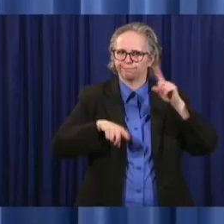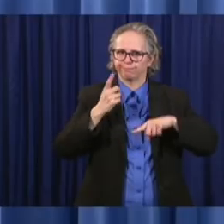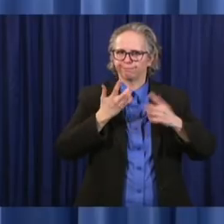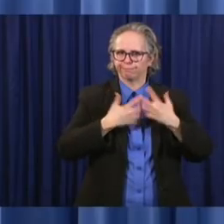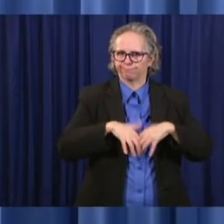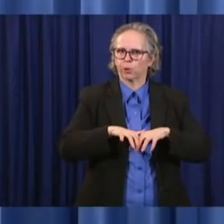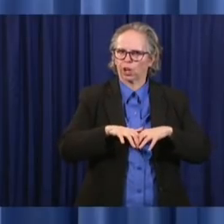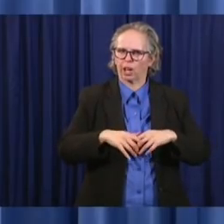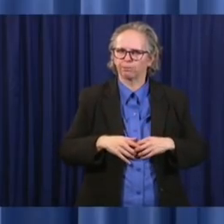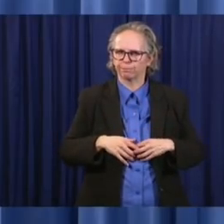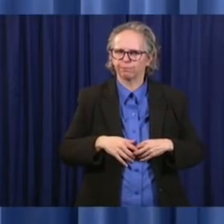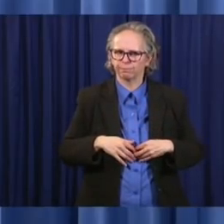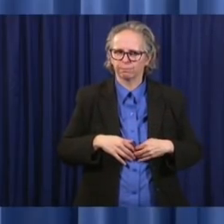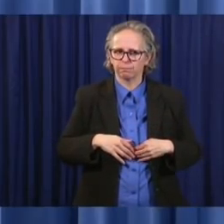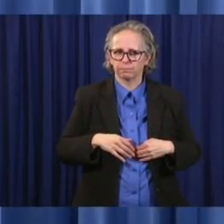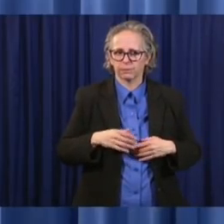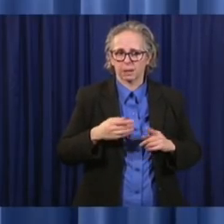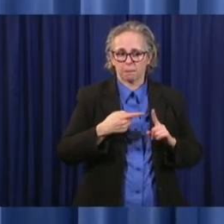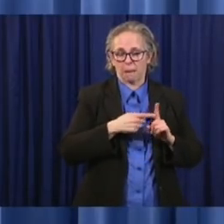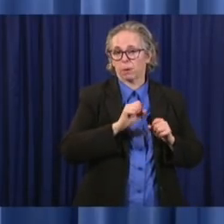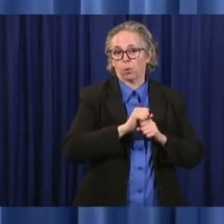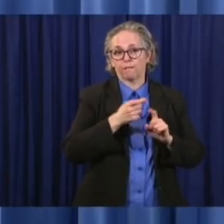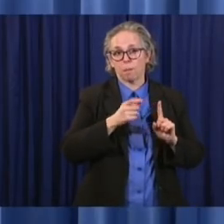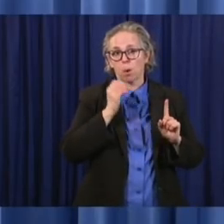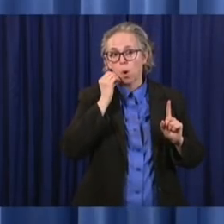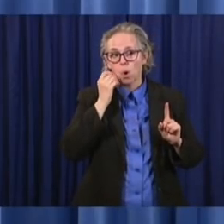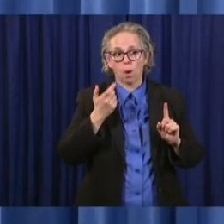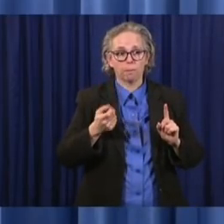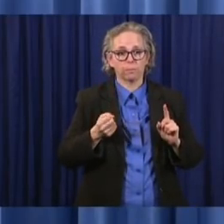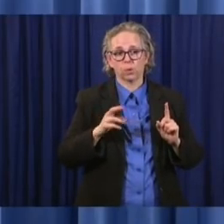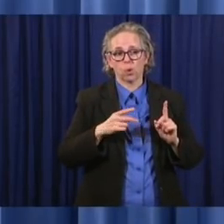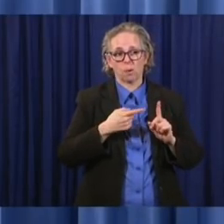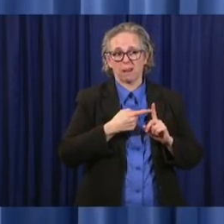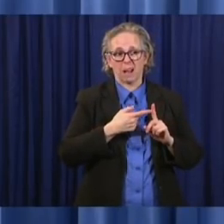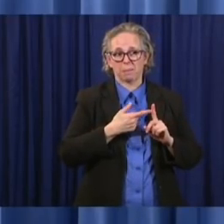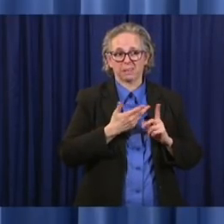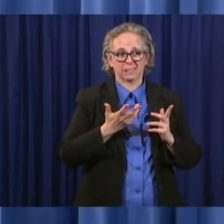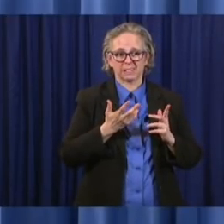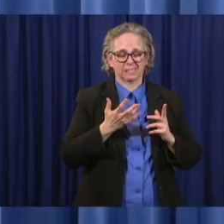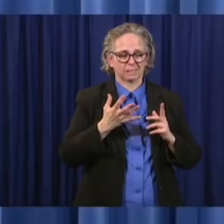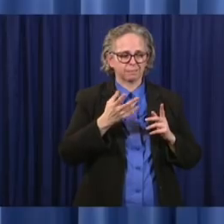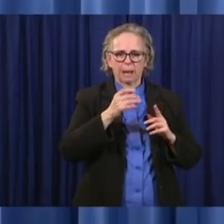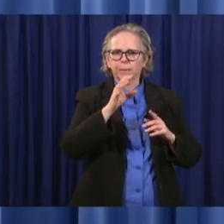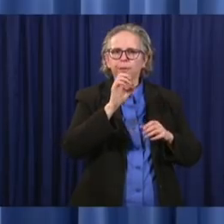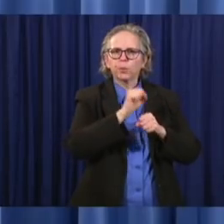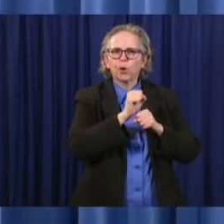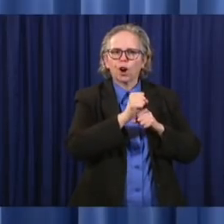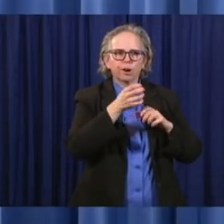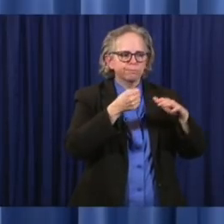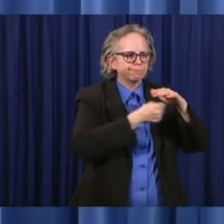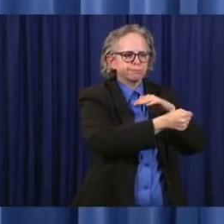maybe from home, if not from home, in a more isolated position so that they could be safer.